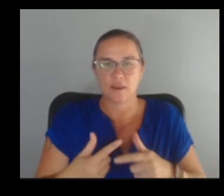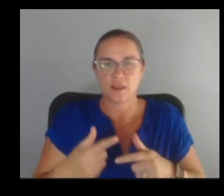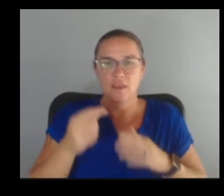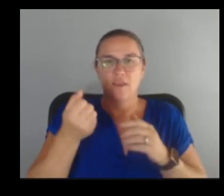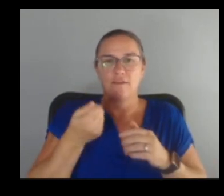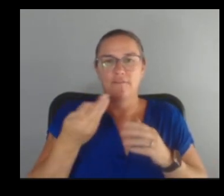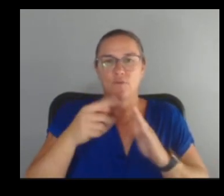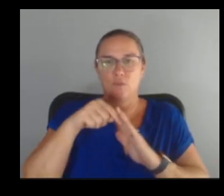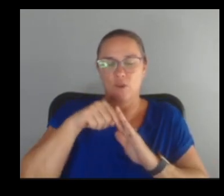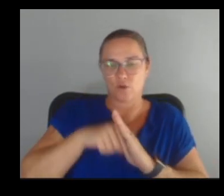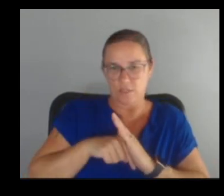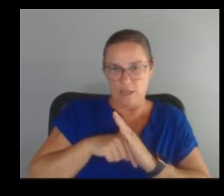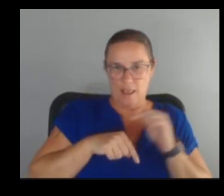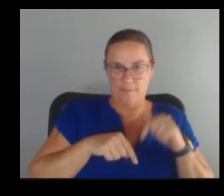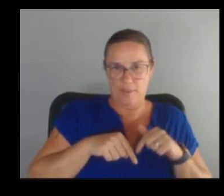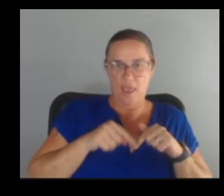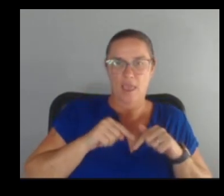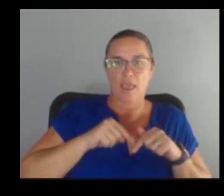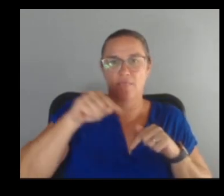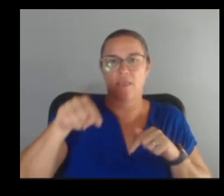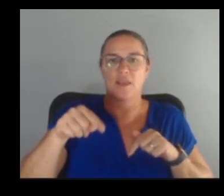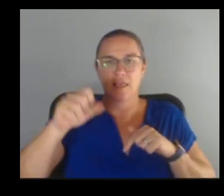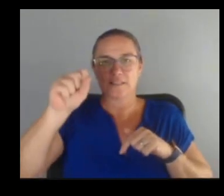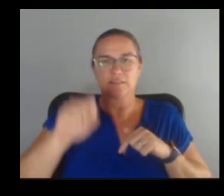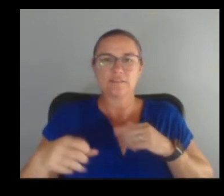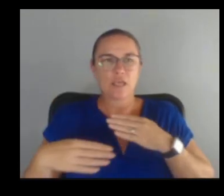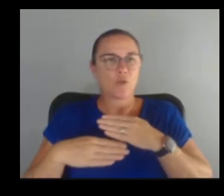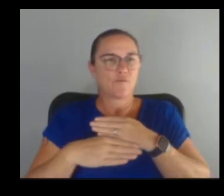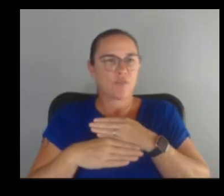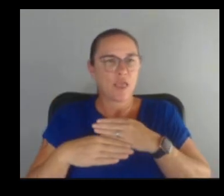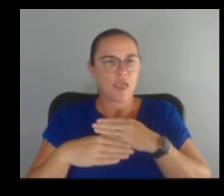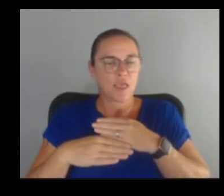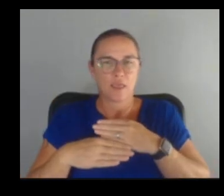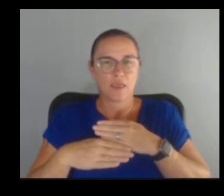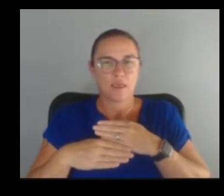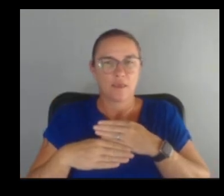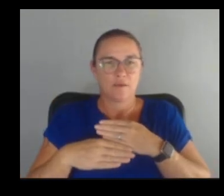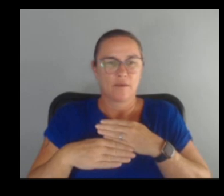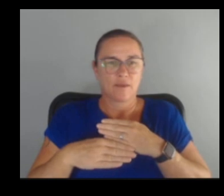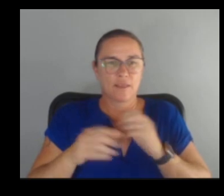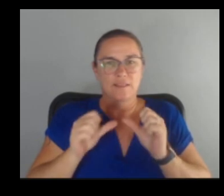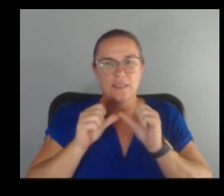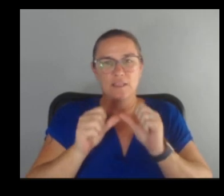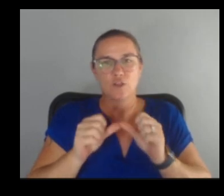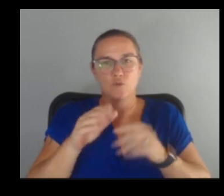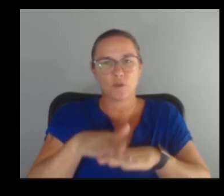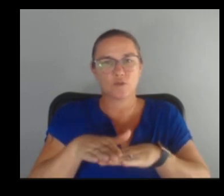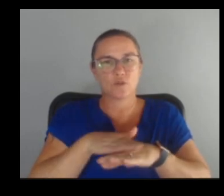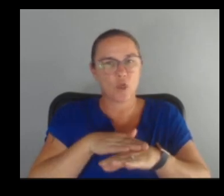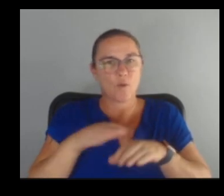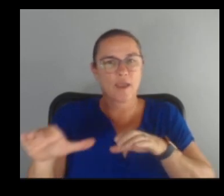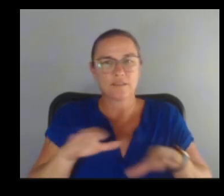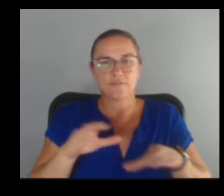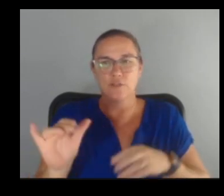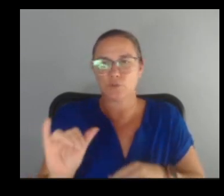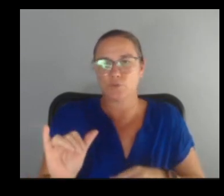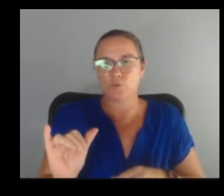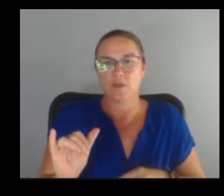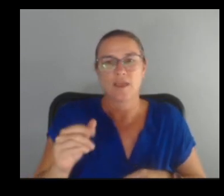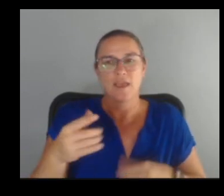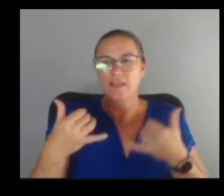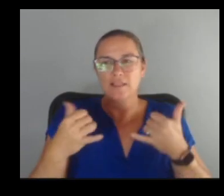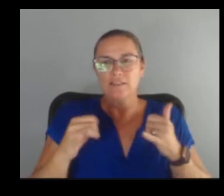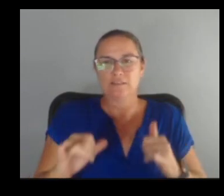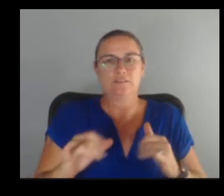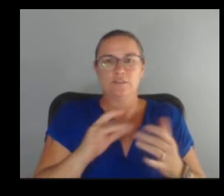and a south flank continuing its slow activity as well. This is still in line with the